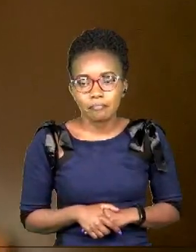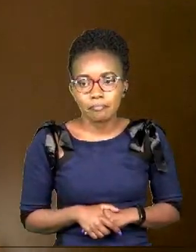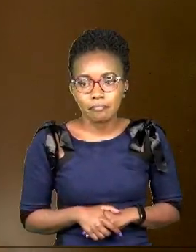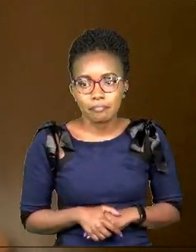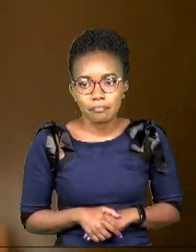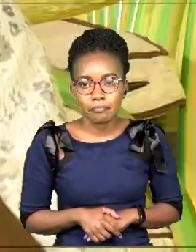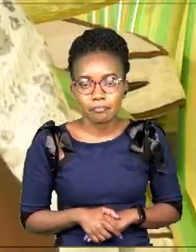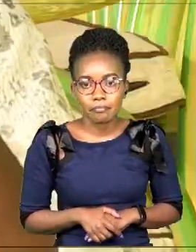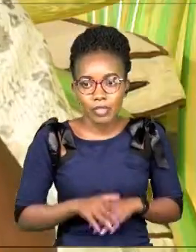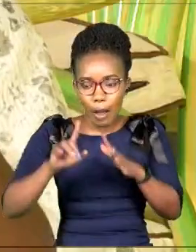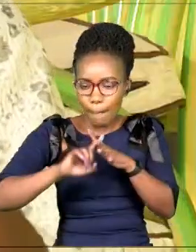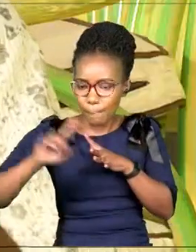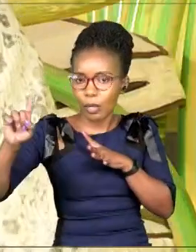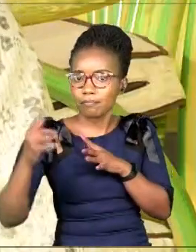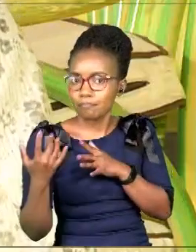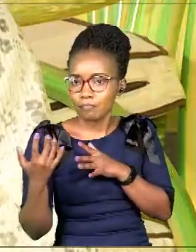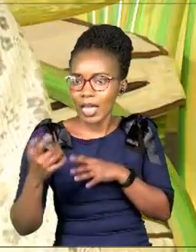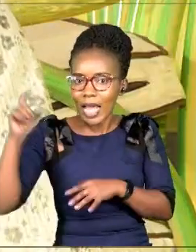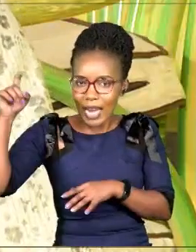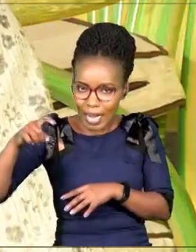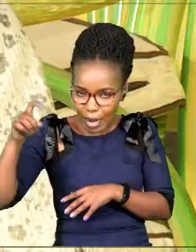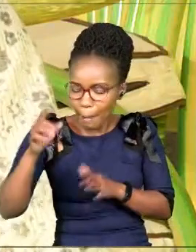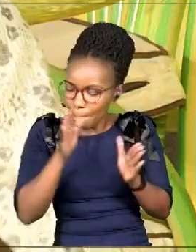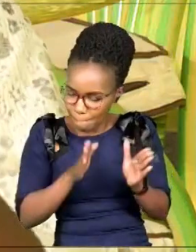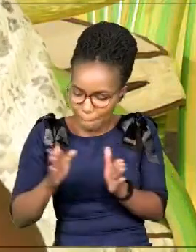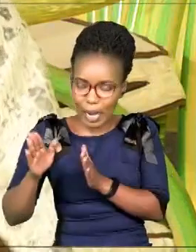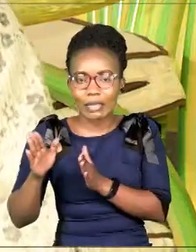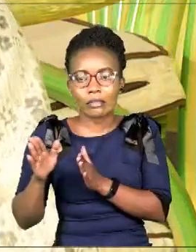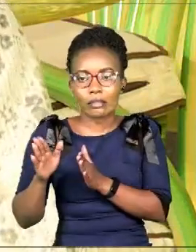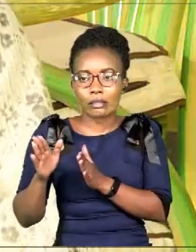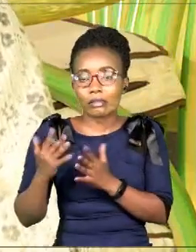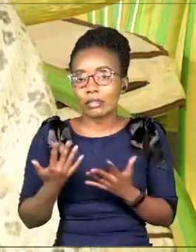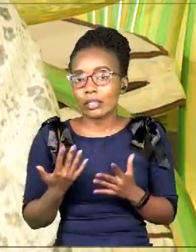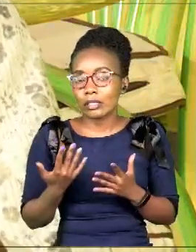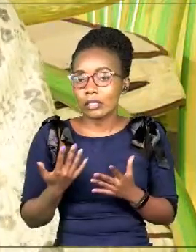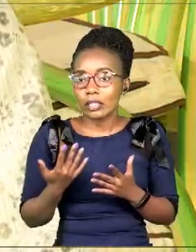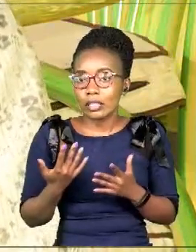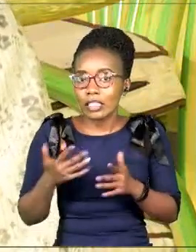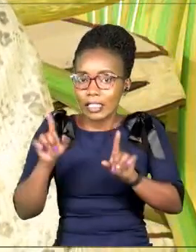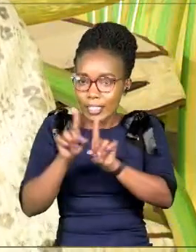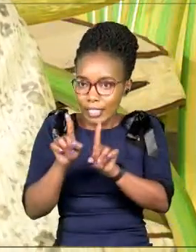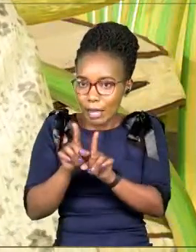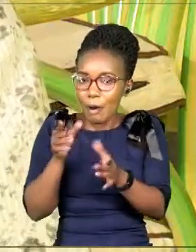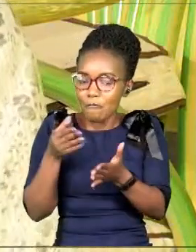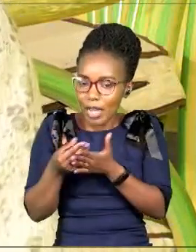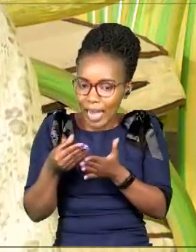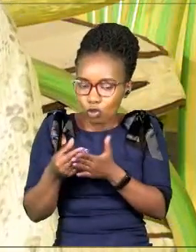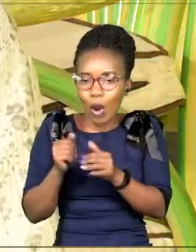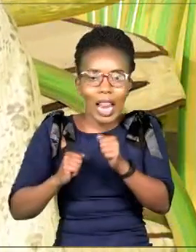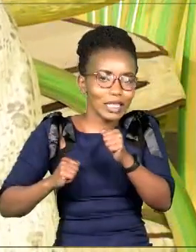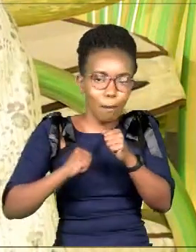This escape needed elaborate planning, and it needed financial